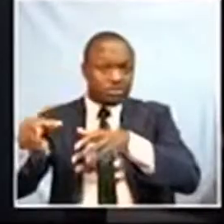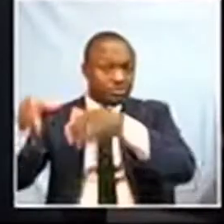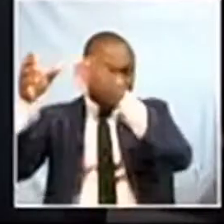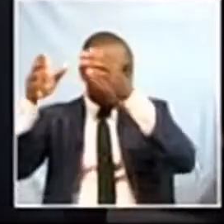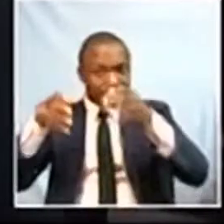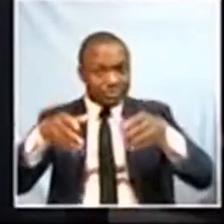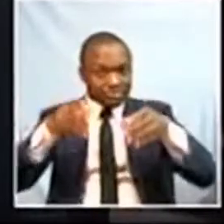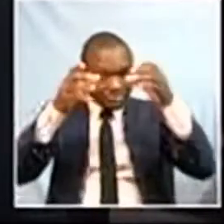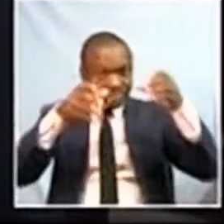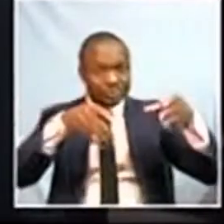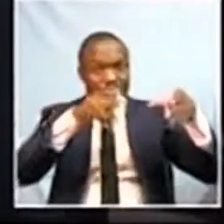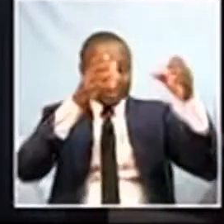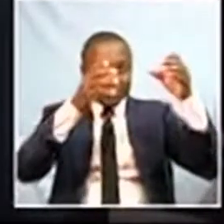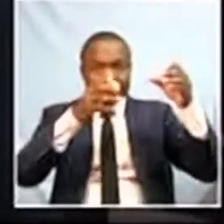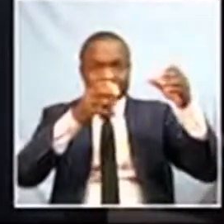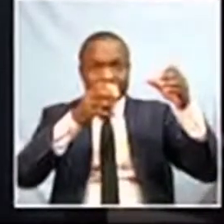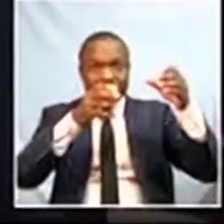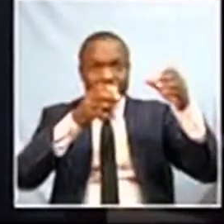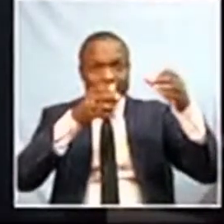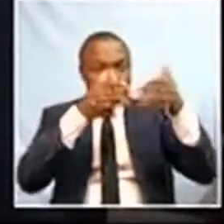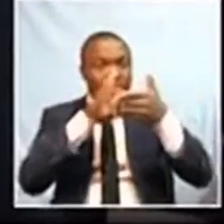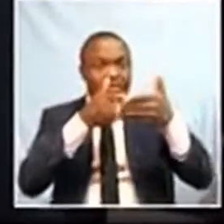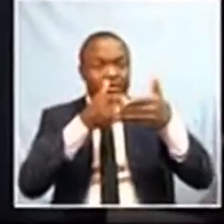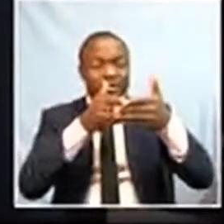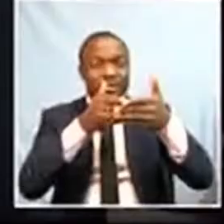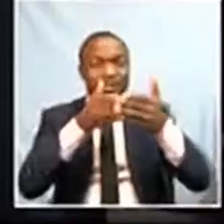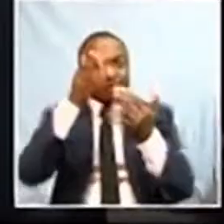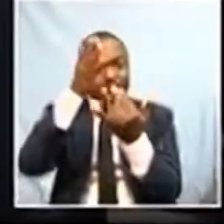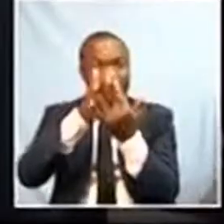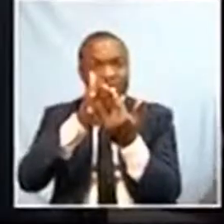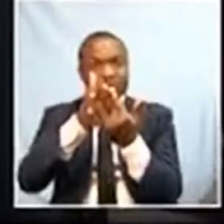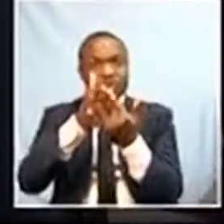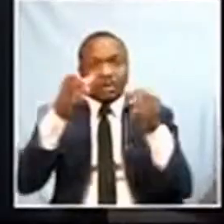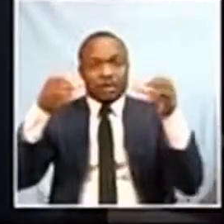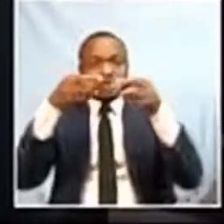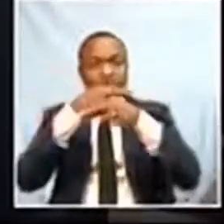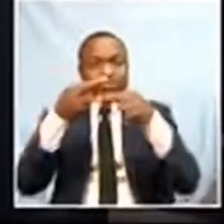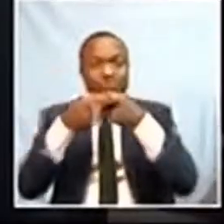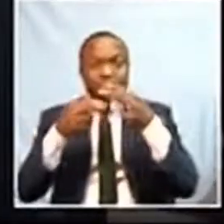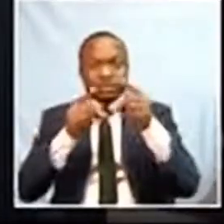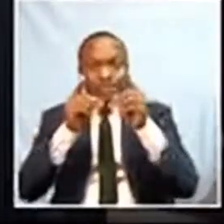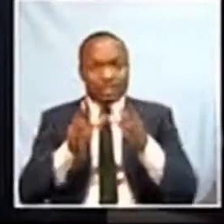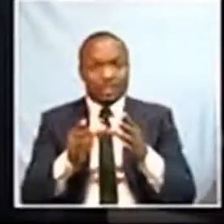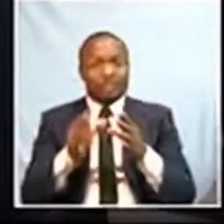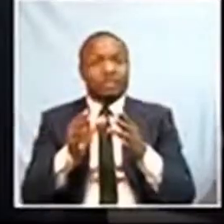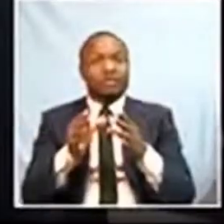the middle classroom block? Director Engineering.